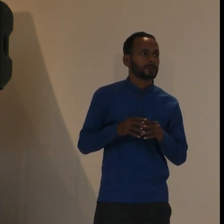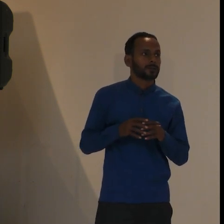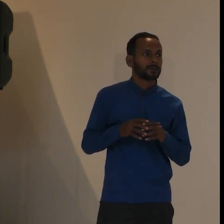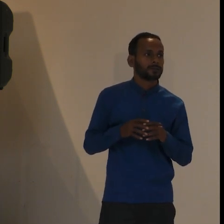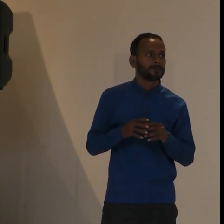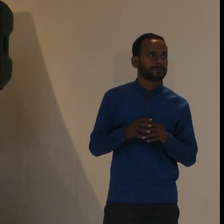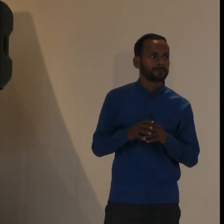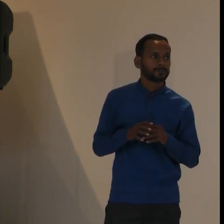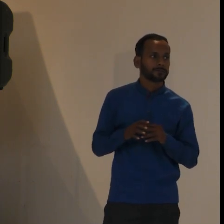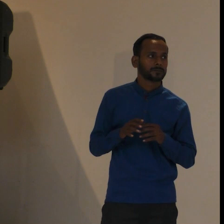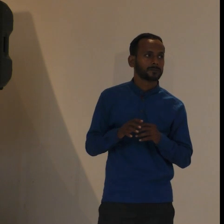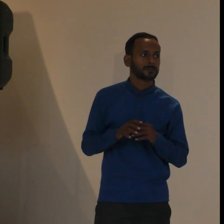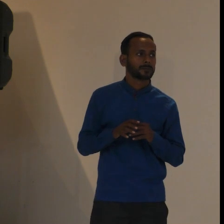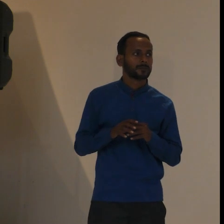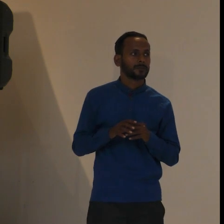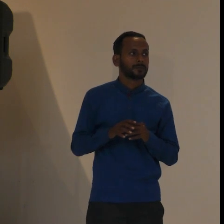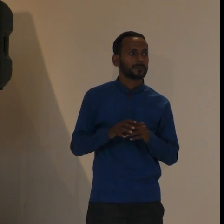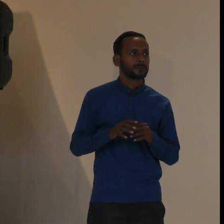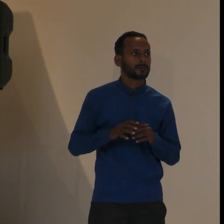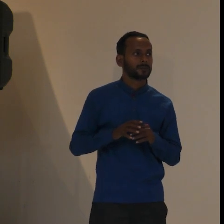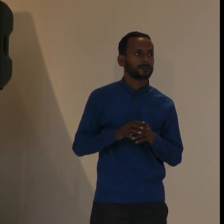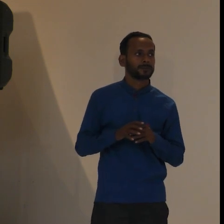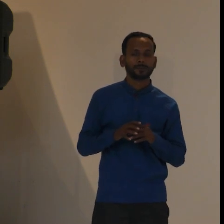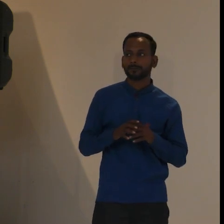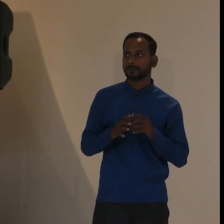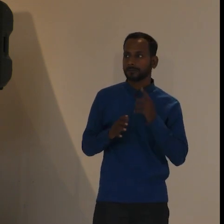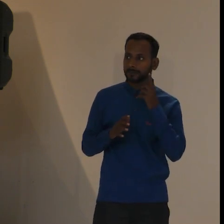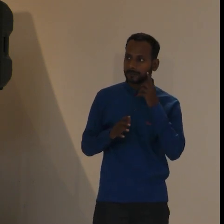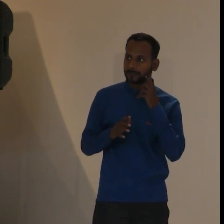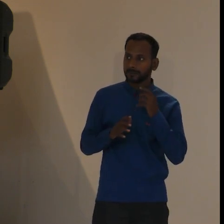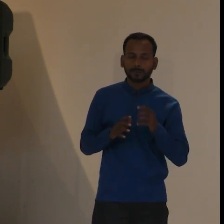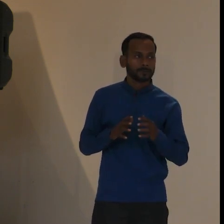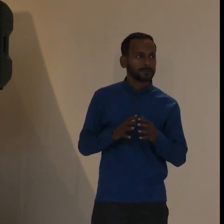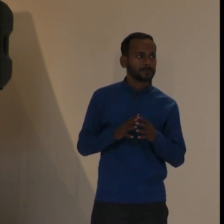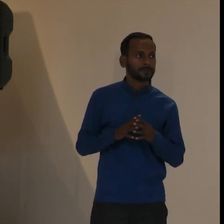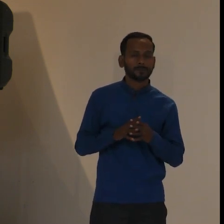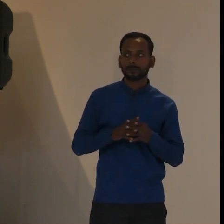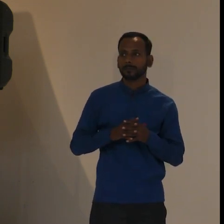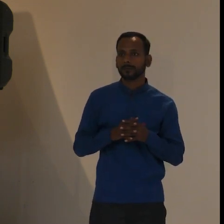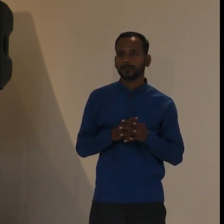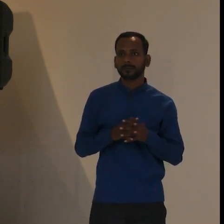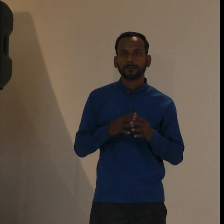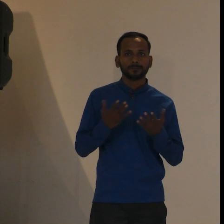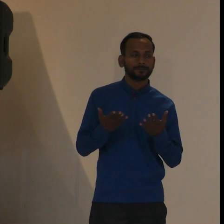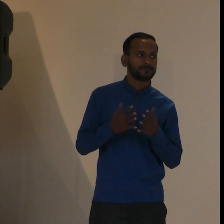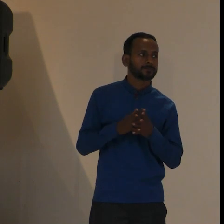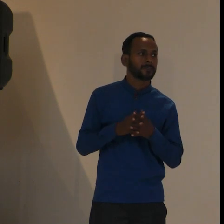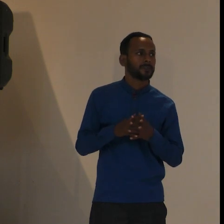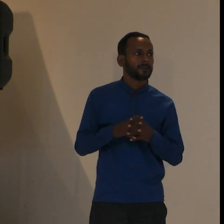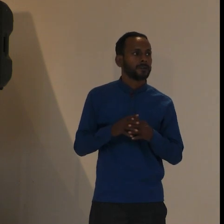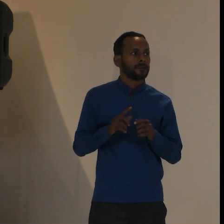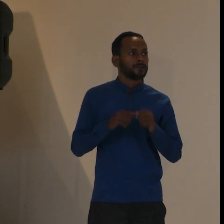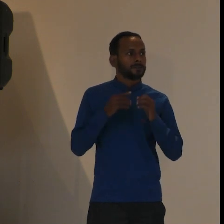Hello, madam. Thank you. Hello. Sorry, sir. I'm addressing Amel, and then we have ma'am, and then sir, and then we'll come back to you. Sorry for the